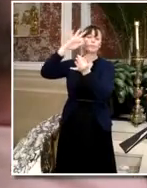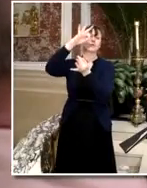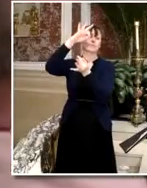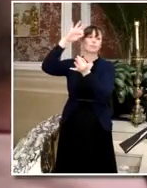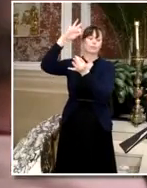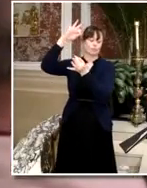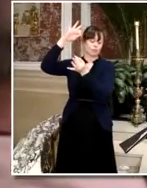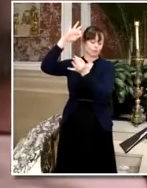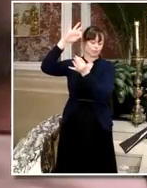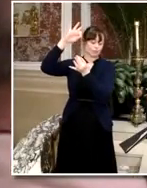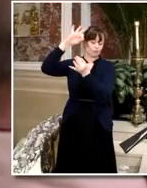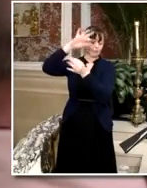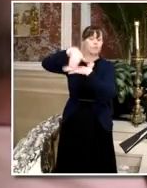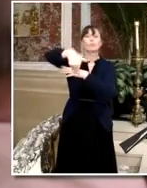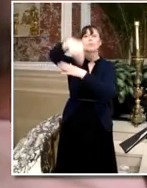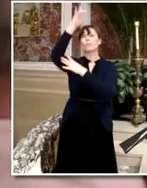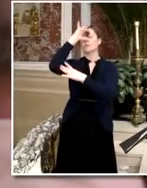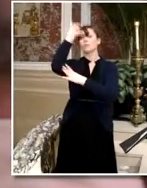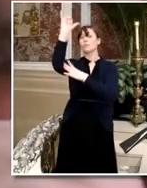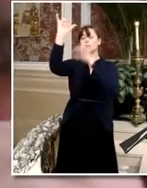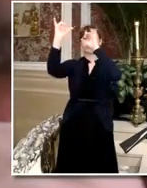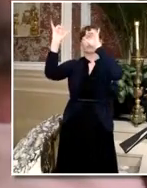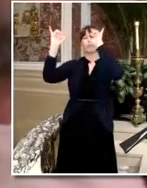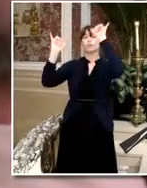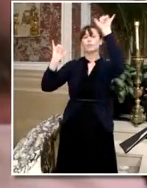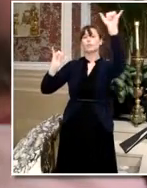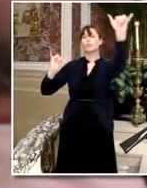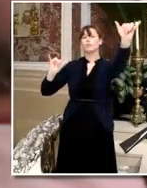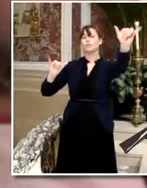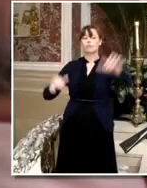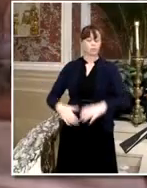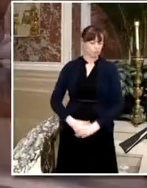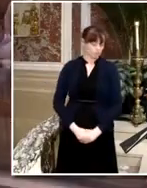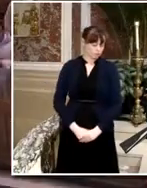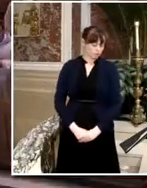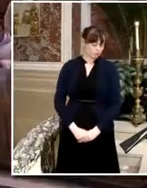Spirit, God forever and ever.